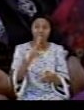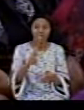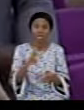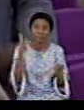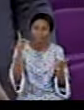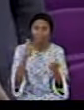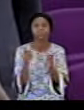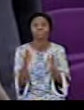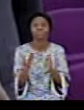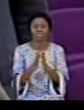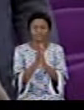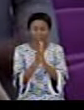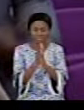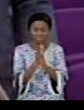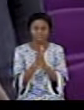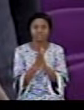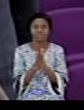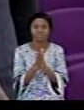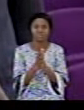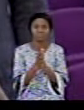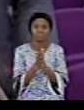Lord.